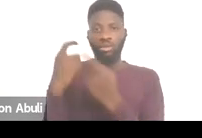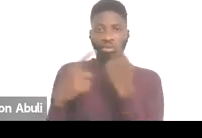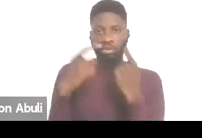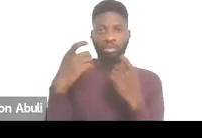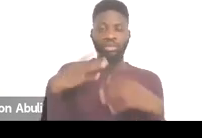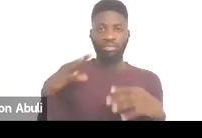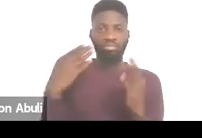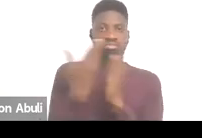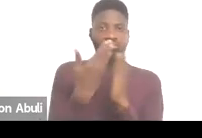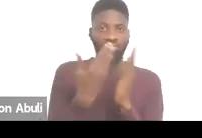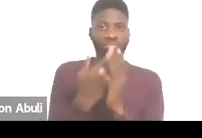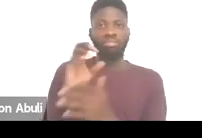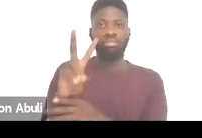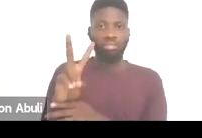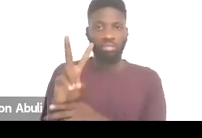their resumes.